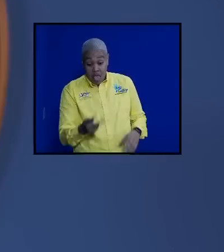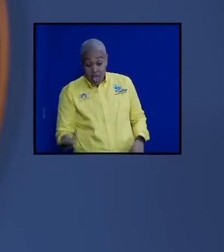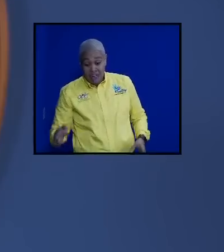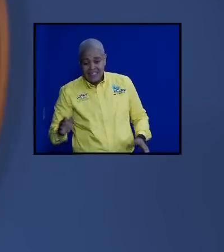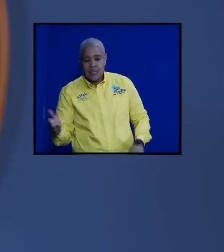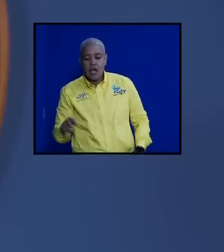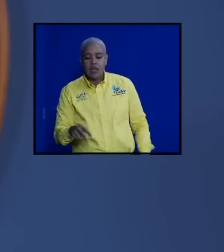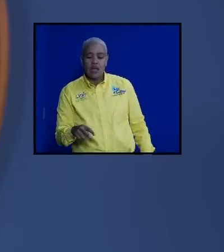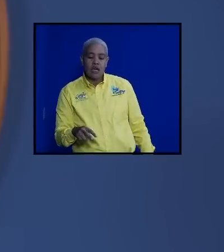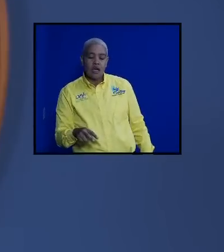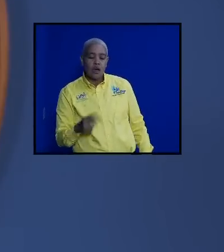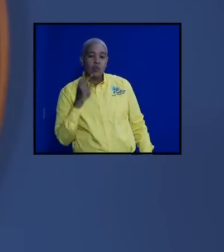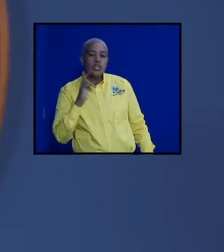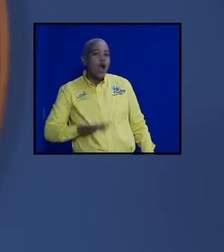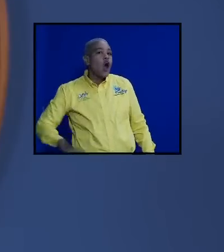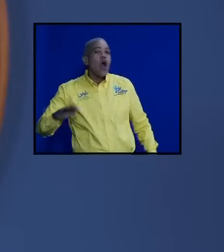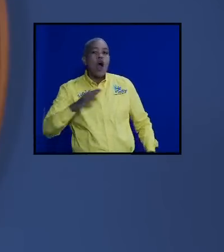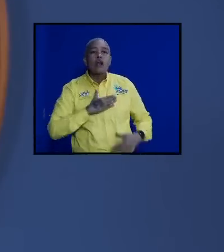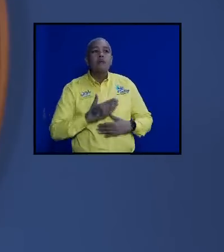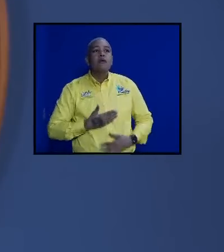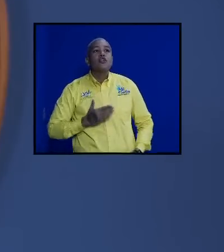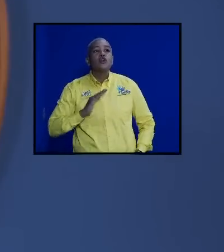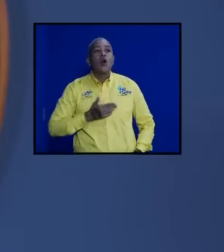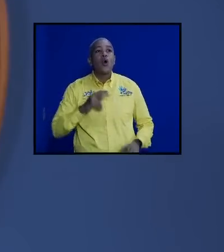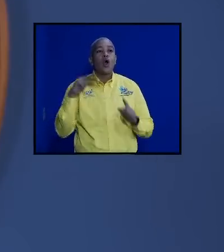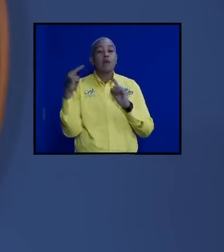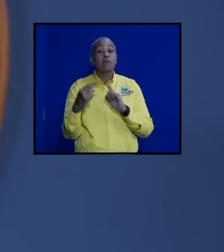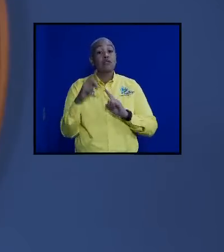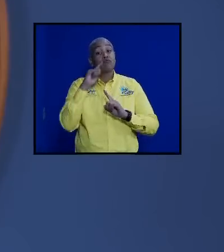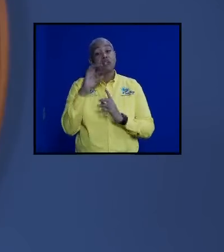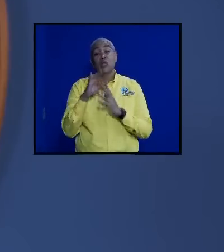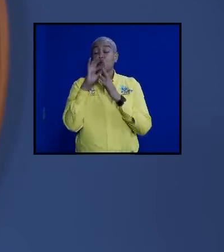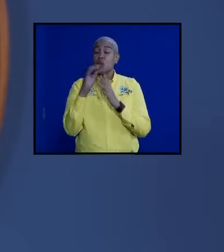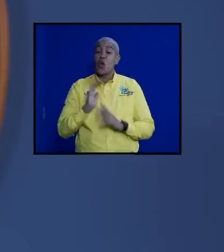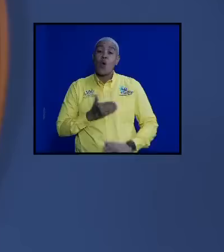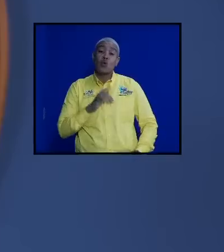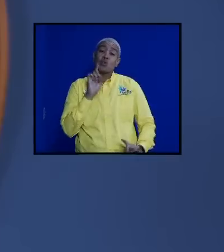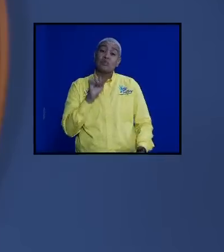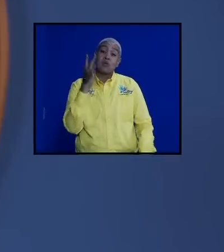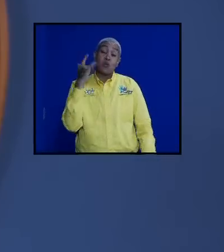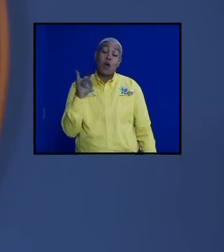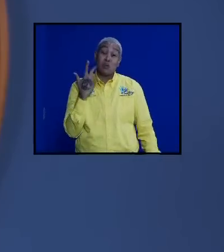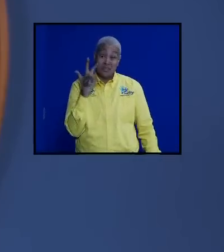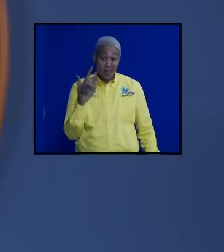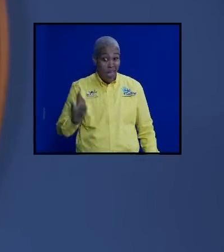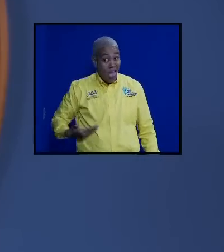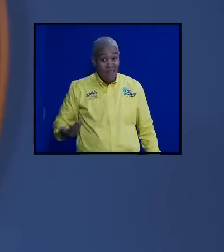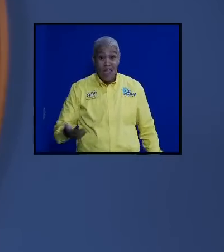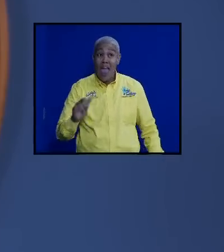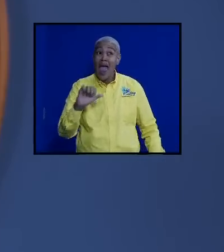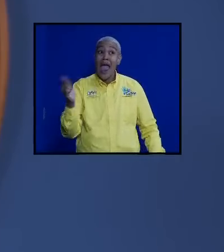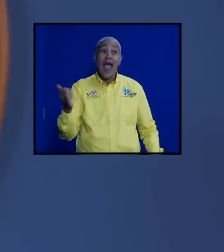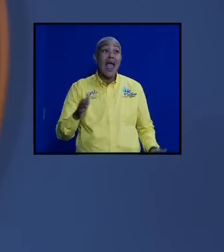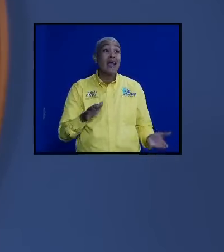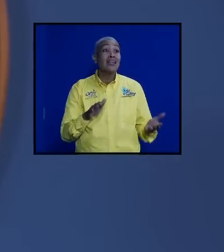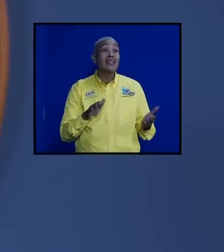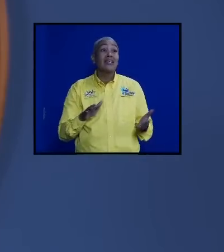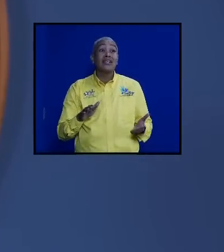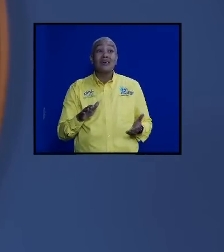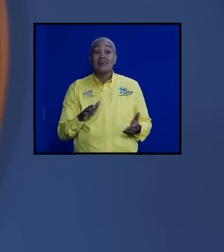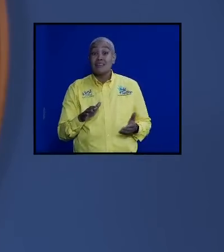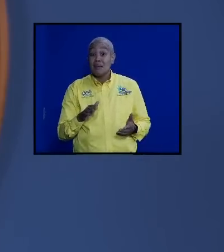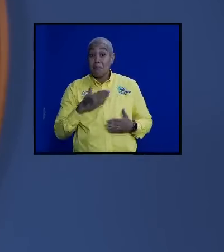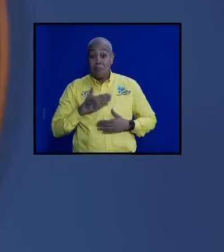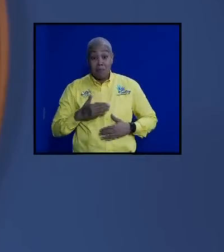is very unique in terms of our responses and why we need the things we do. Any drop, anything that saves the lives